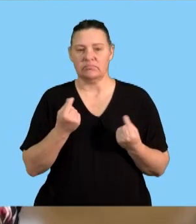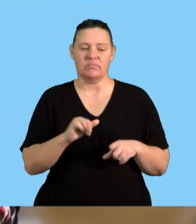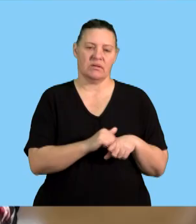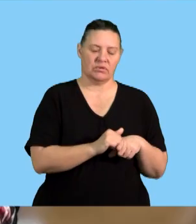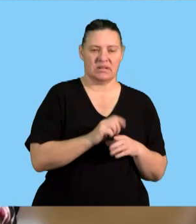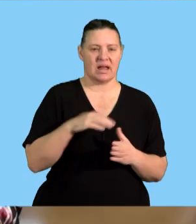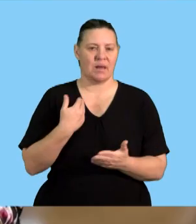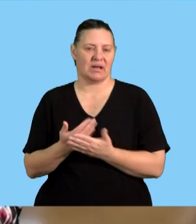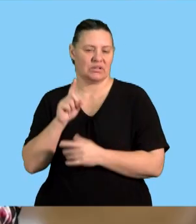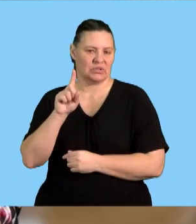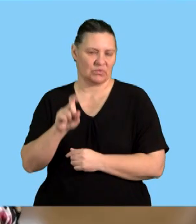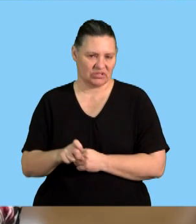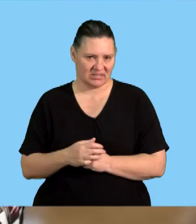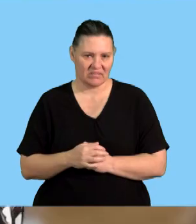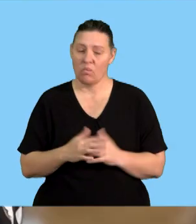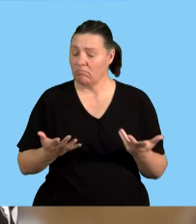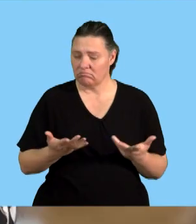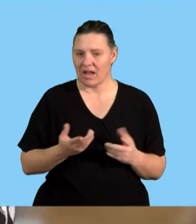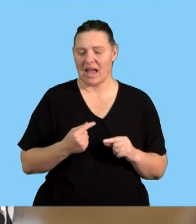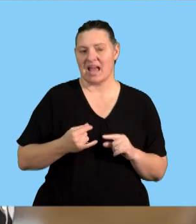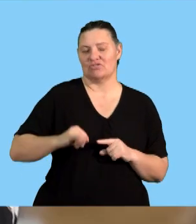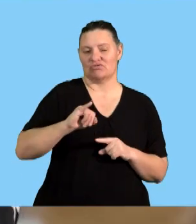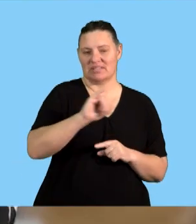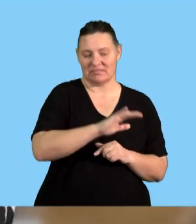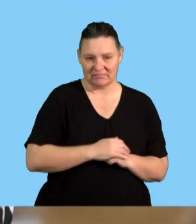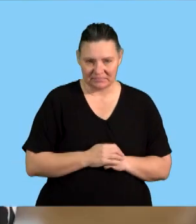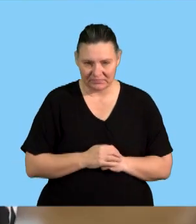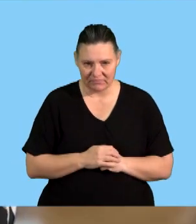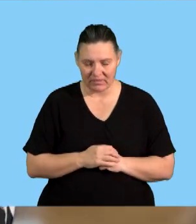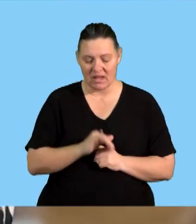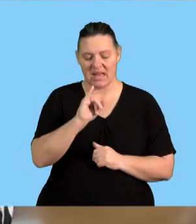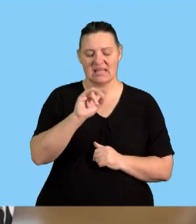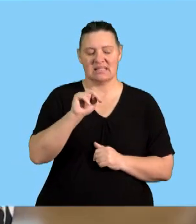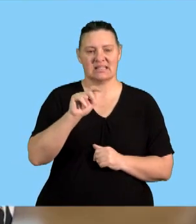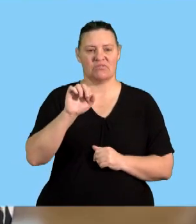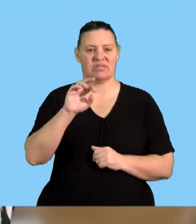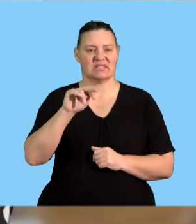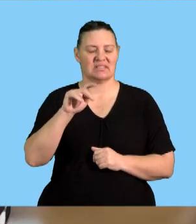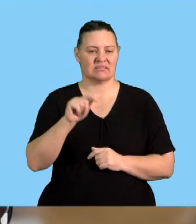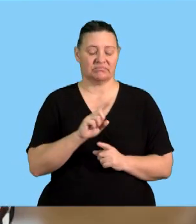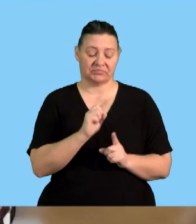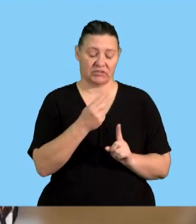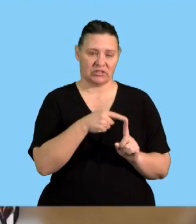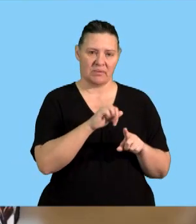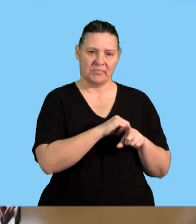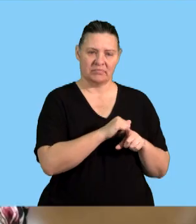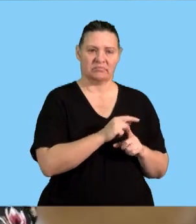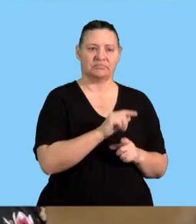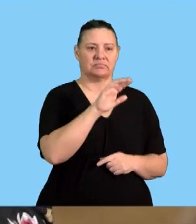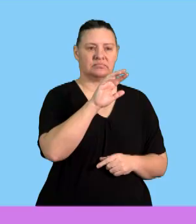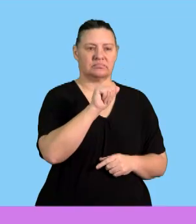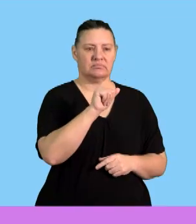do practice and application questions on interest. Let's start with our first question.